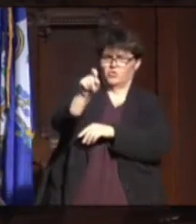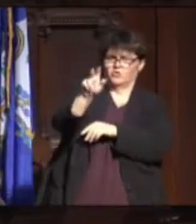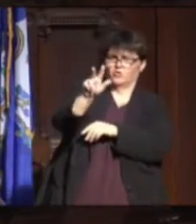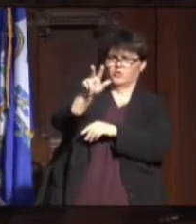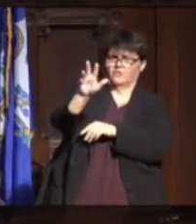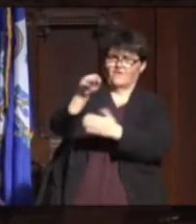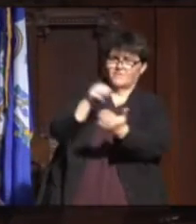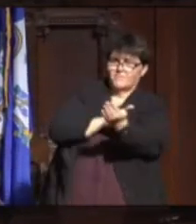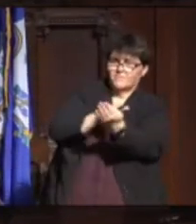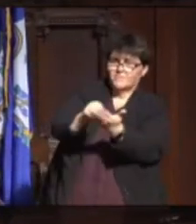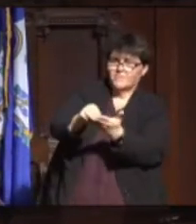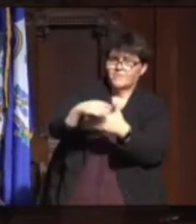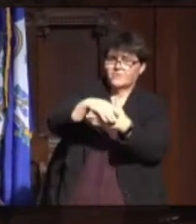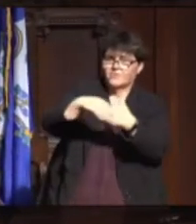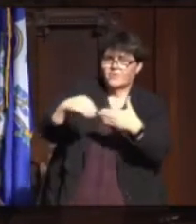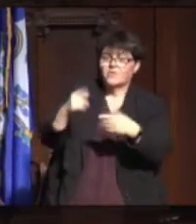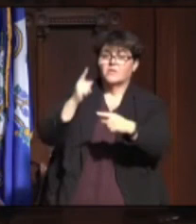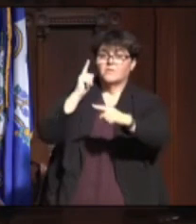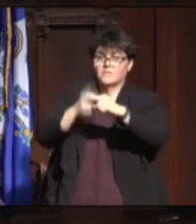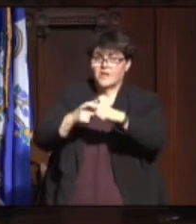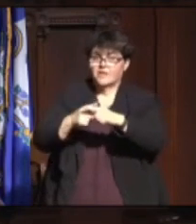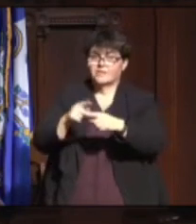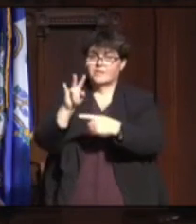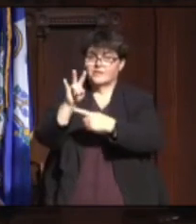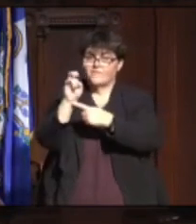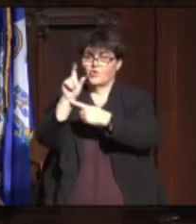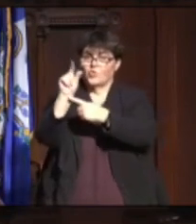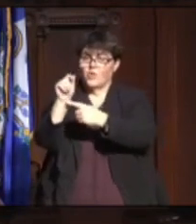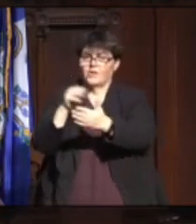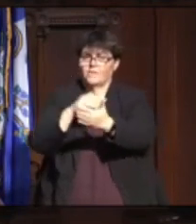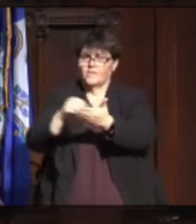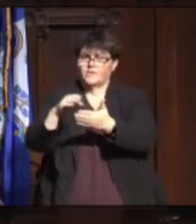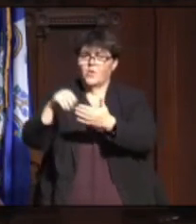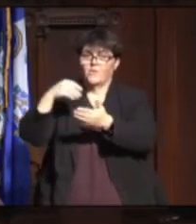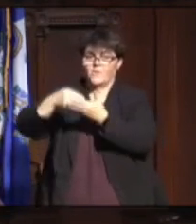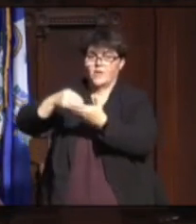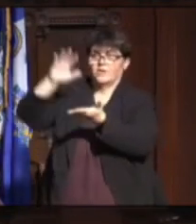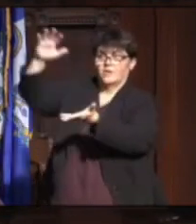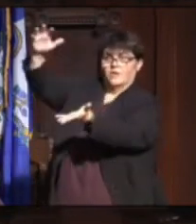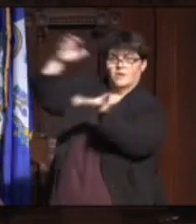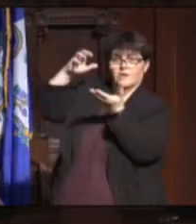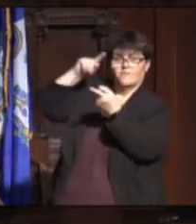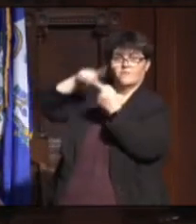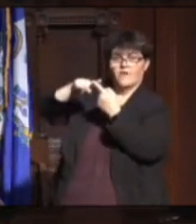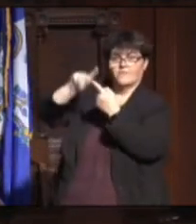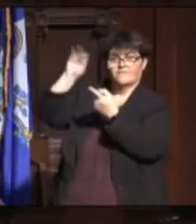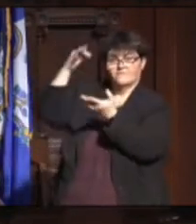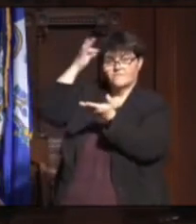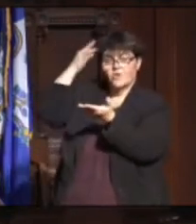$720 million in federal resources still to be invested in education over the next 2 years.